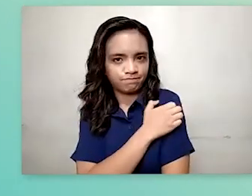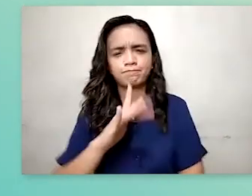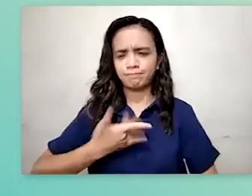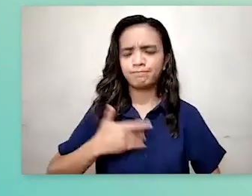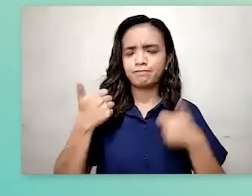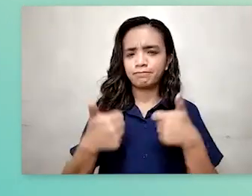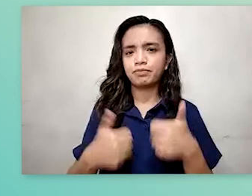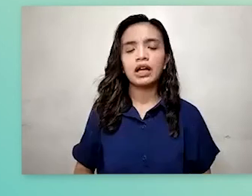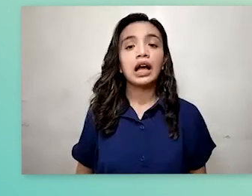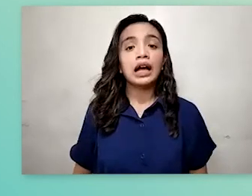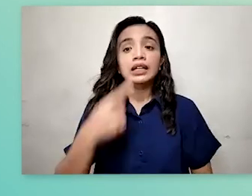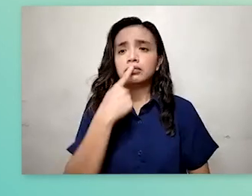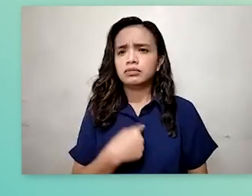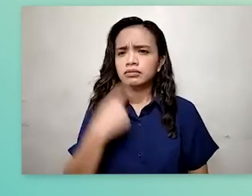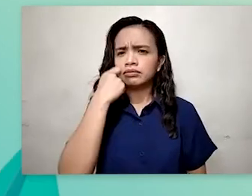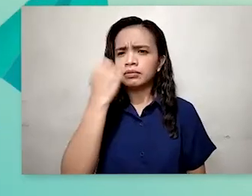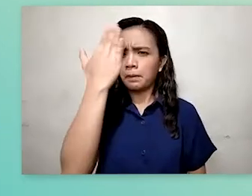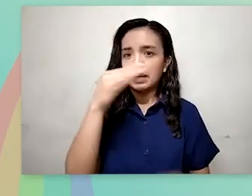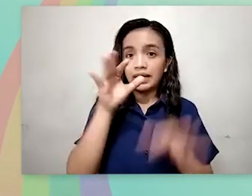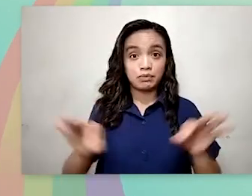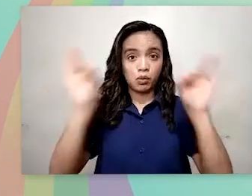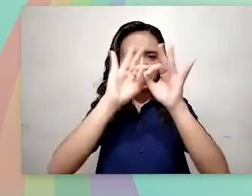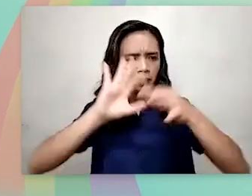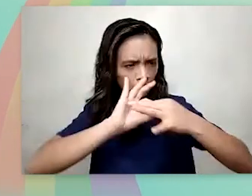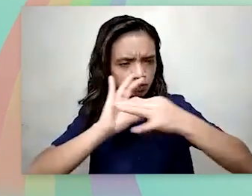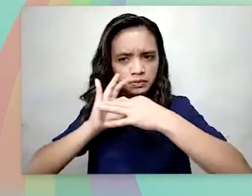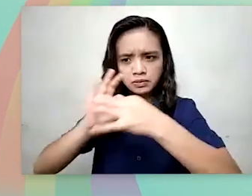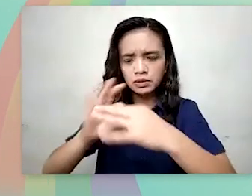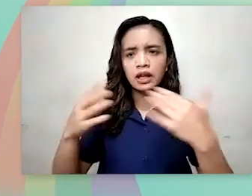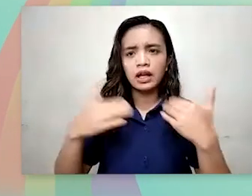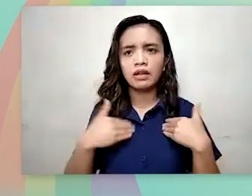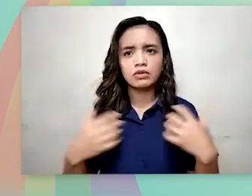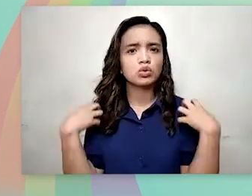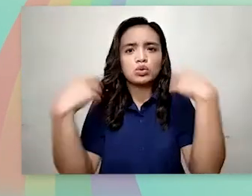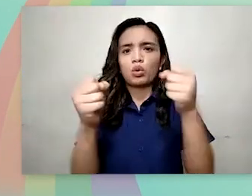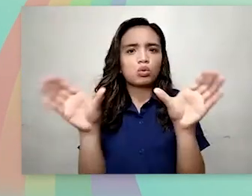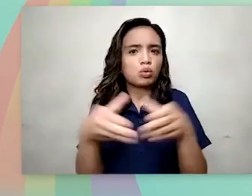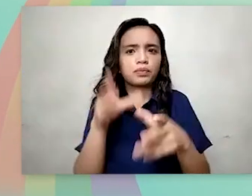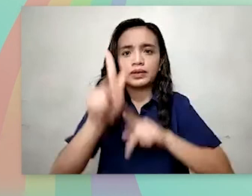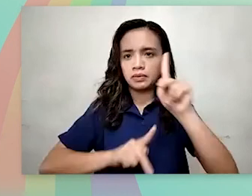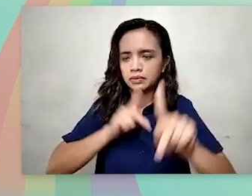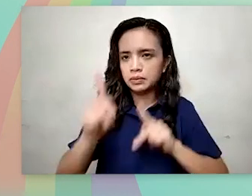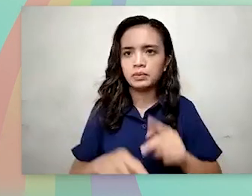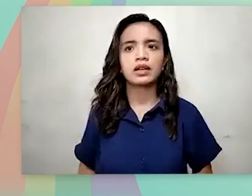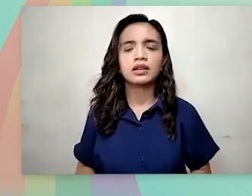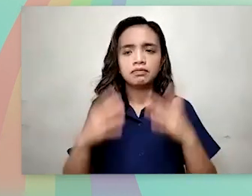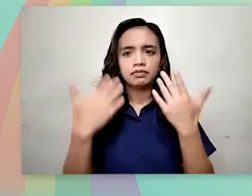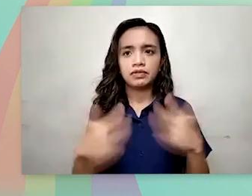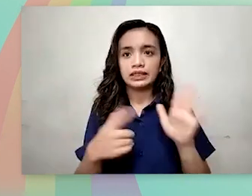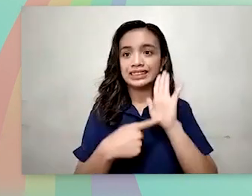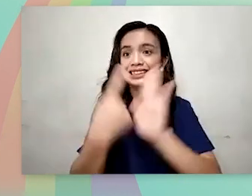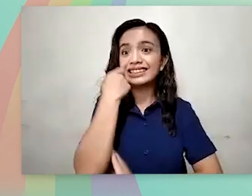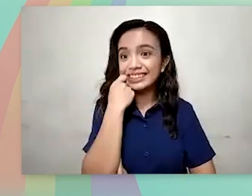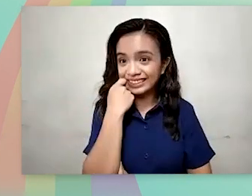of empowerment to these people. Also, as you mentioned, the importance of collaboration and having a strong